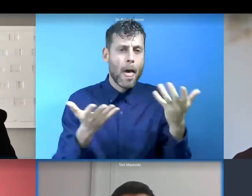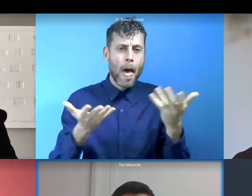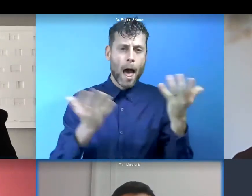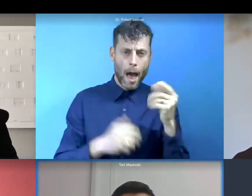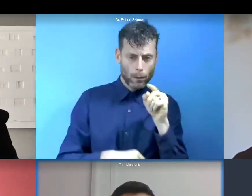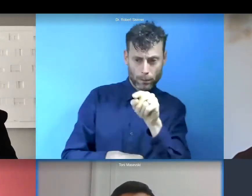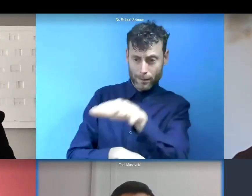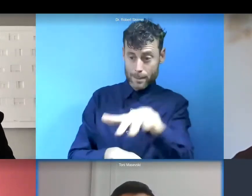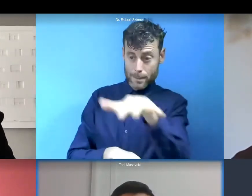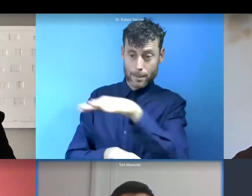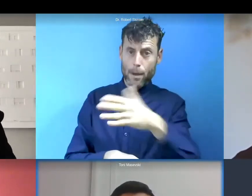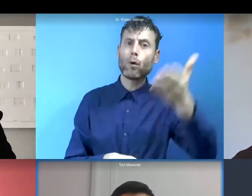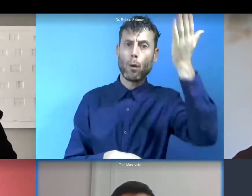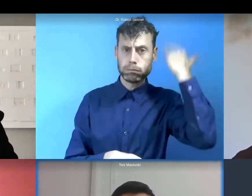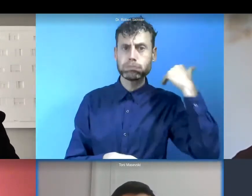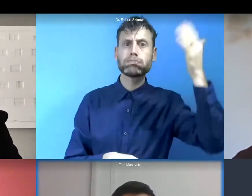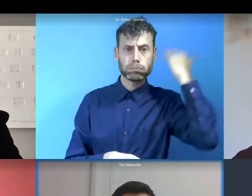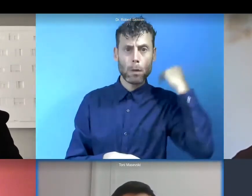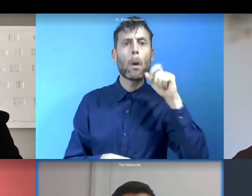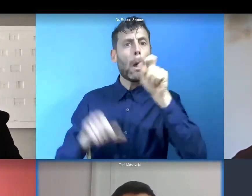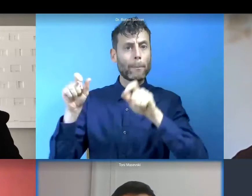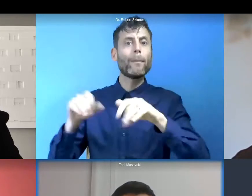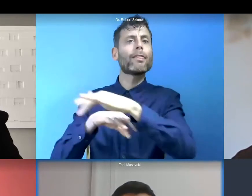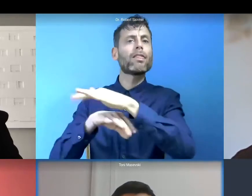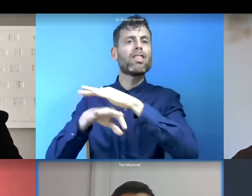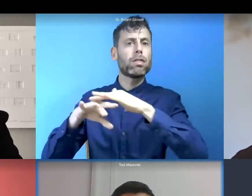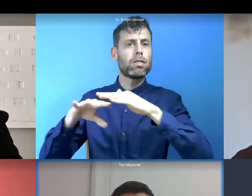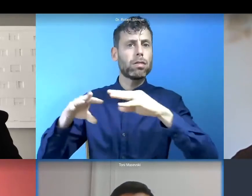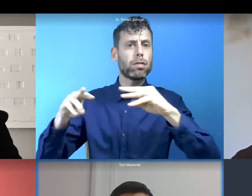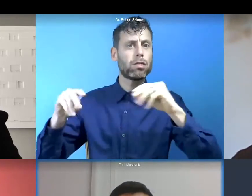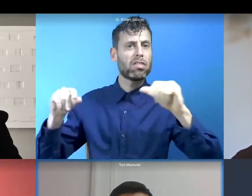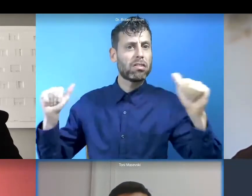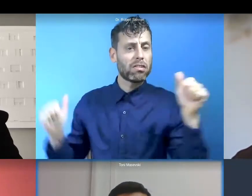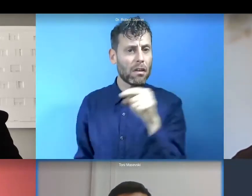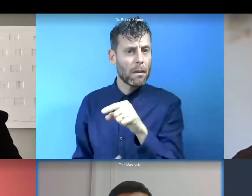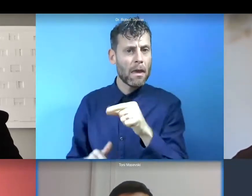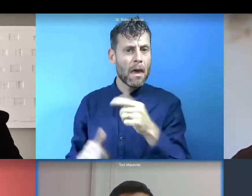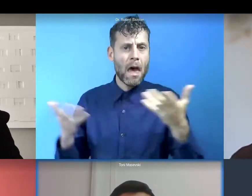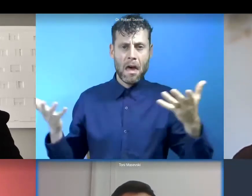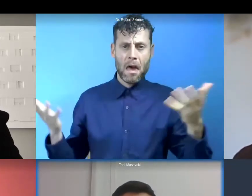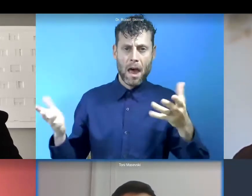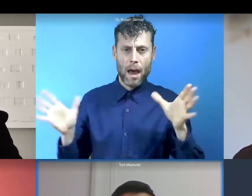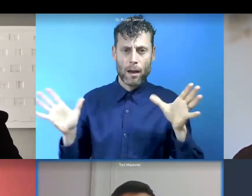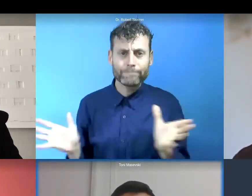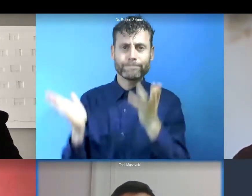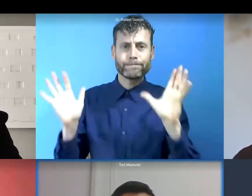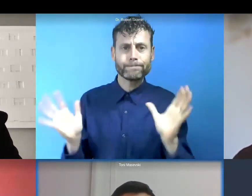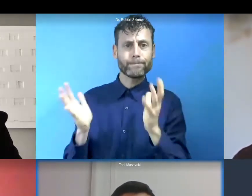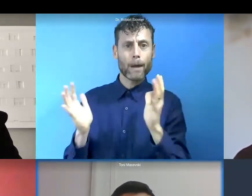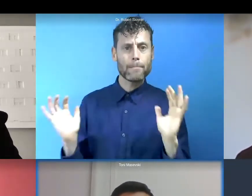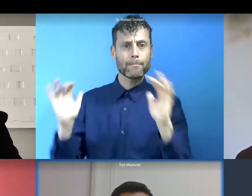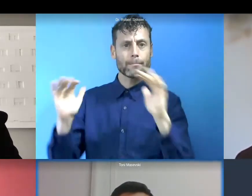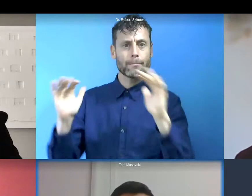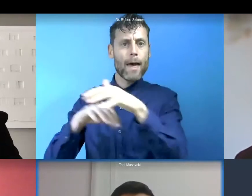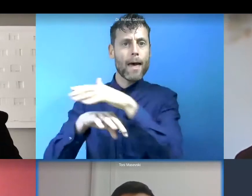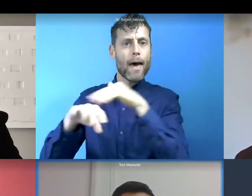spaces in the rock project demonstration area, and that study resulted with